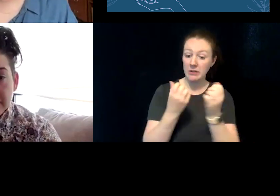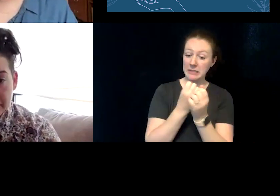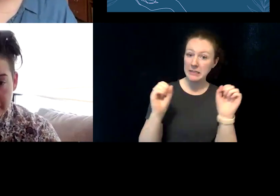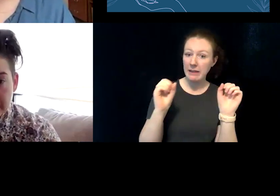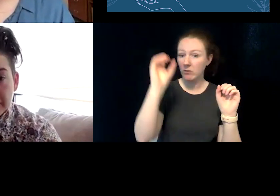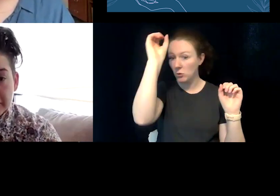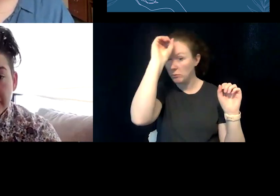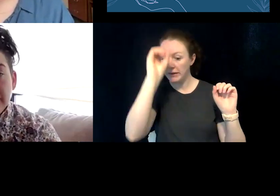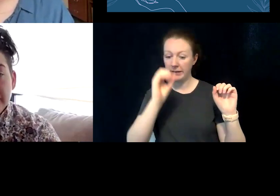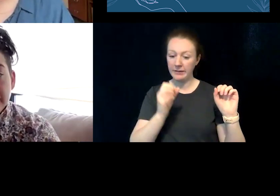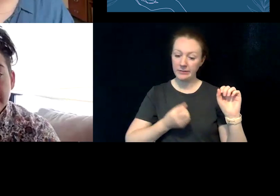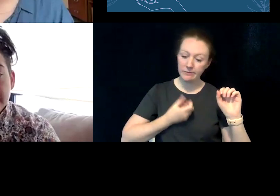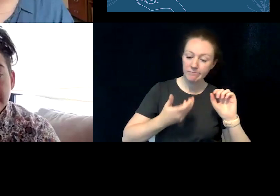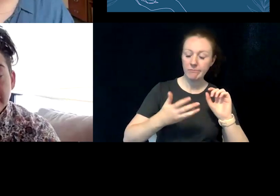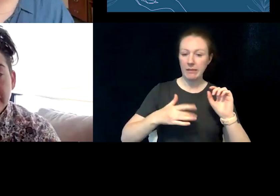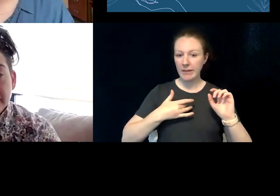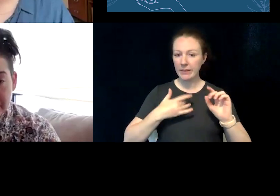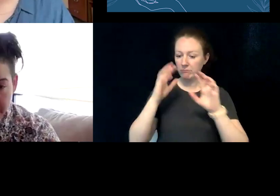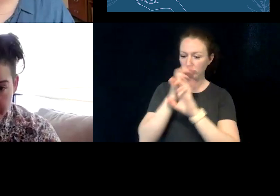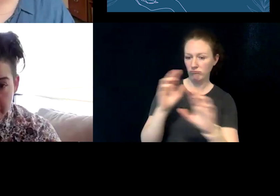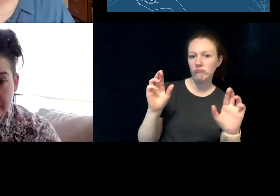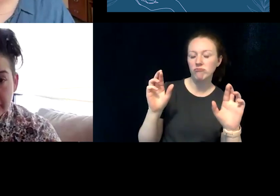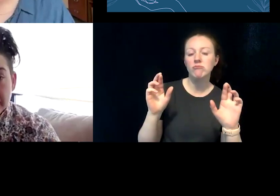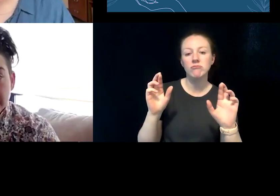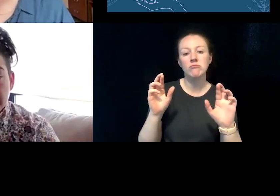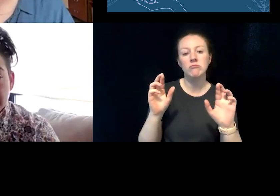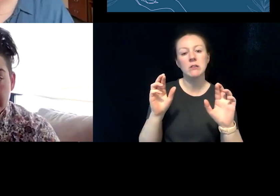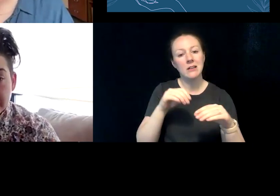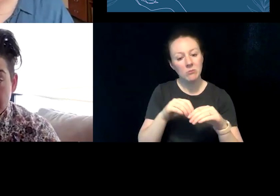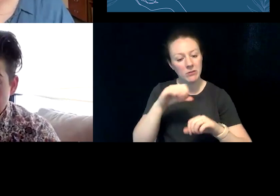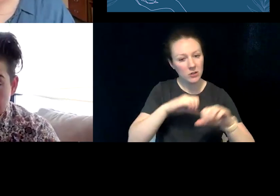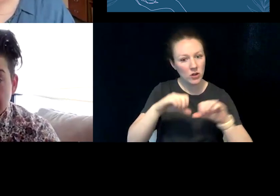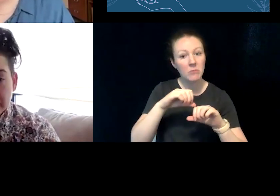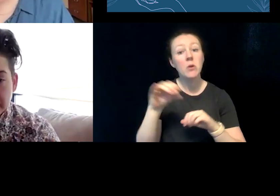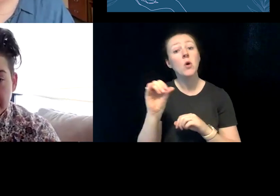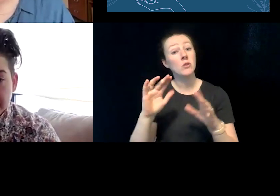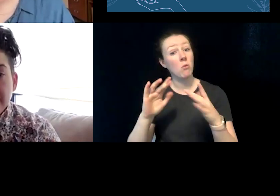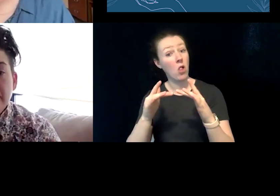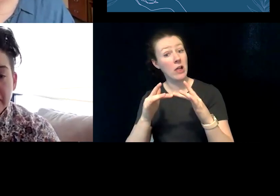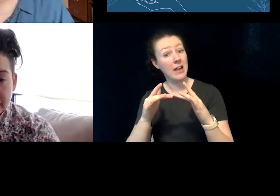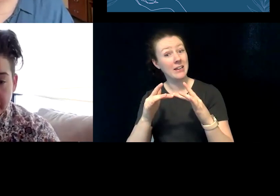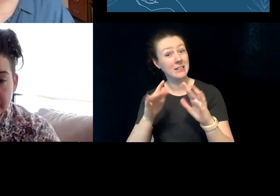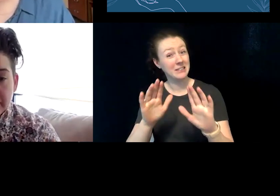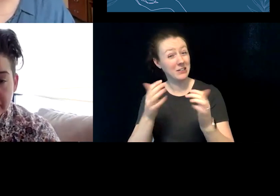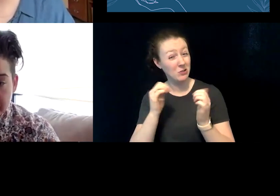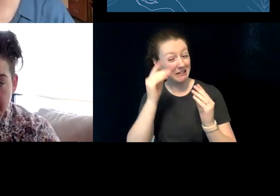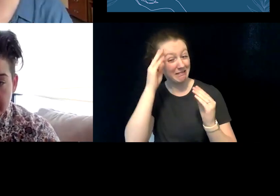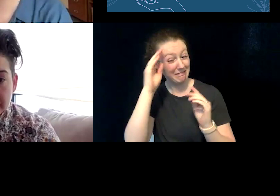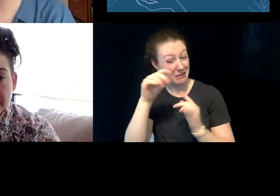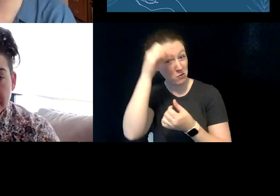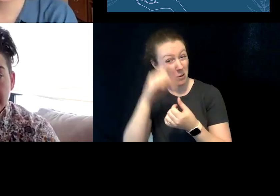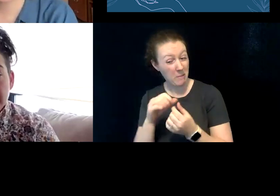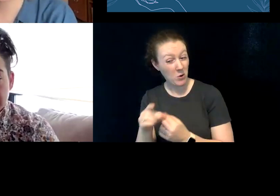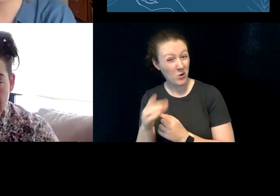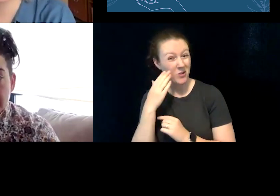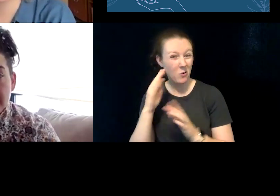how to be safe and respectful on the internet. Like sometimes just remembering perhaps internet 101